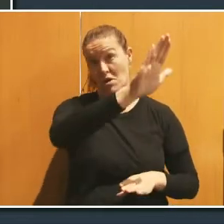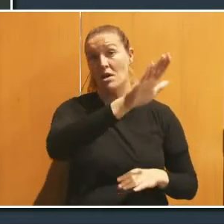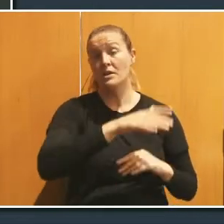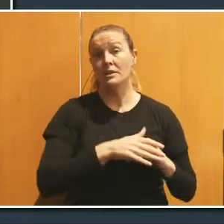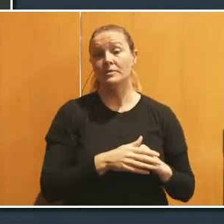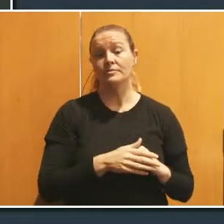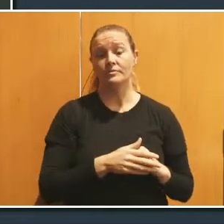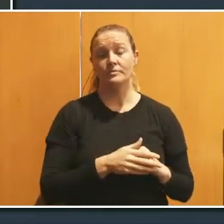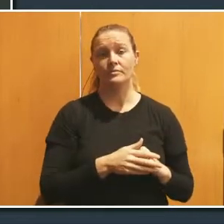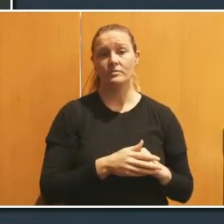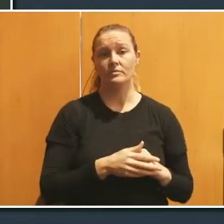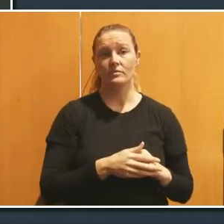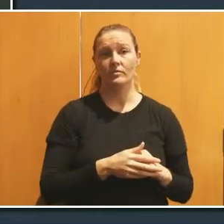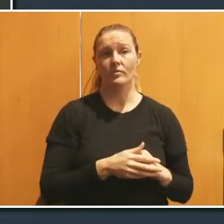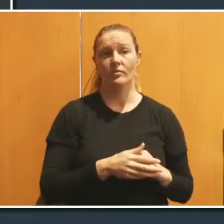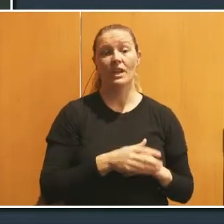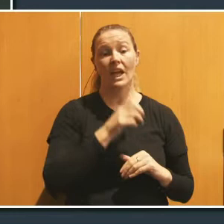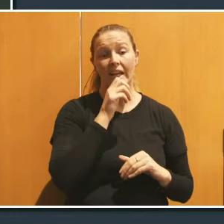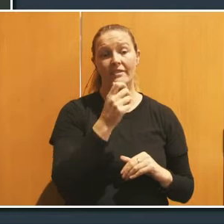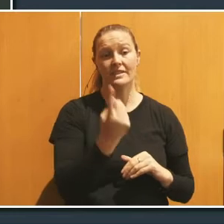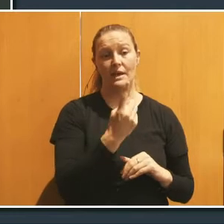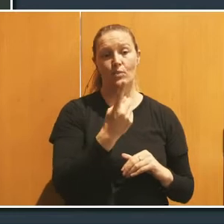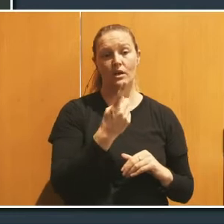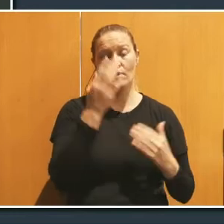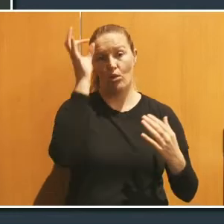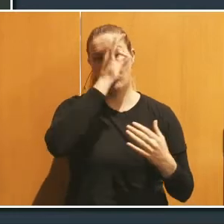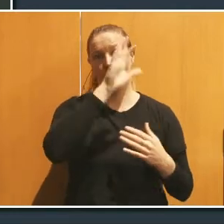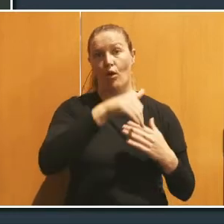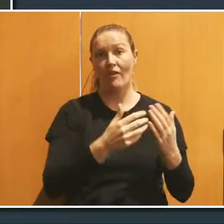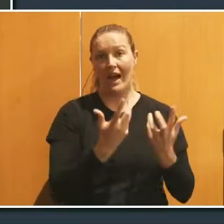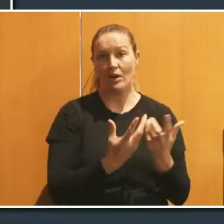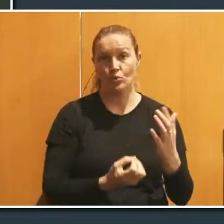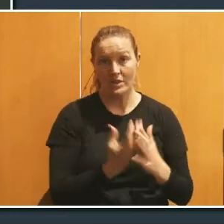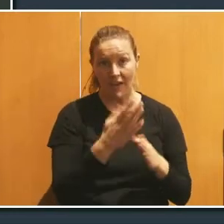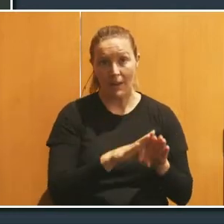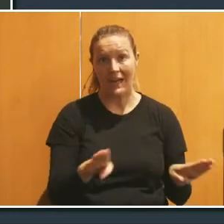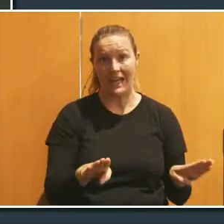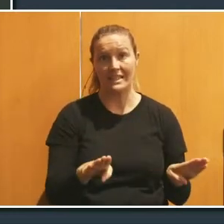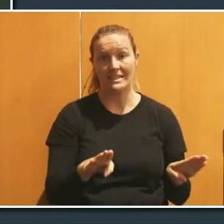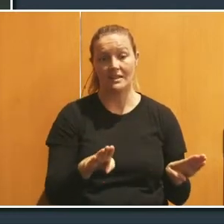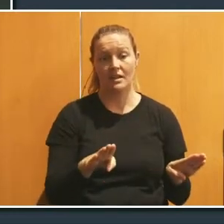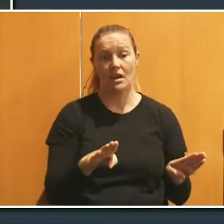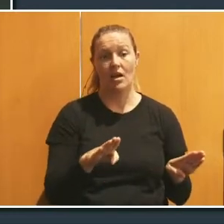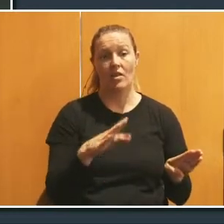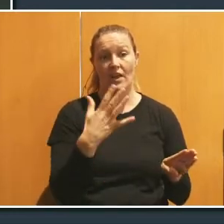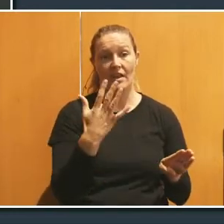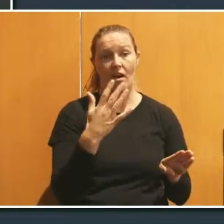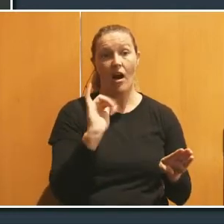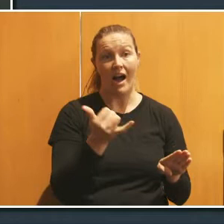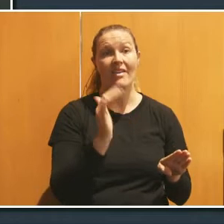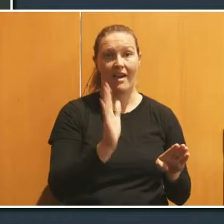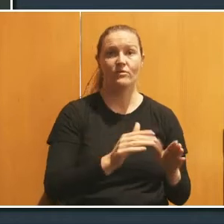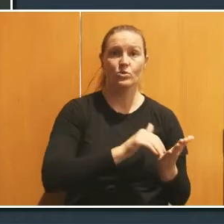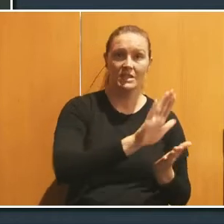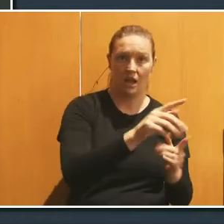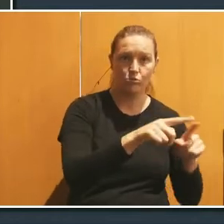who knows nothing about development is now in a position of, well, now I have to sell my property or